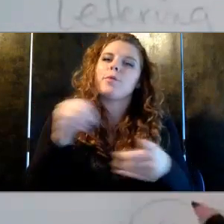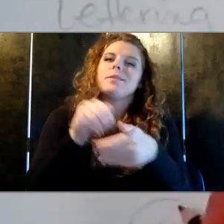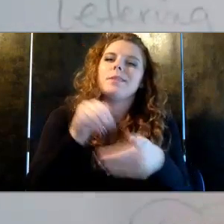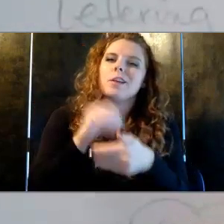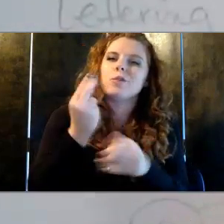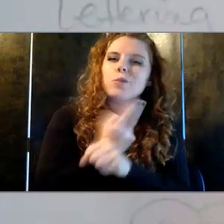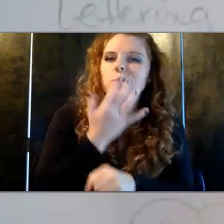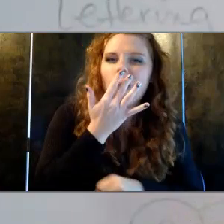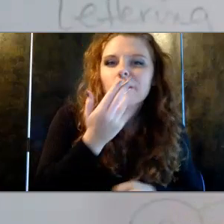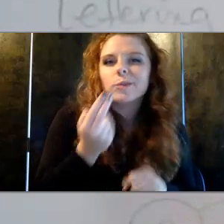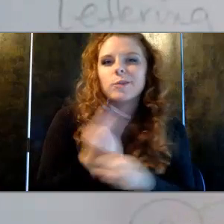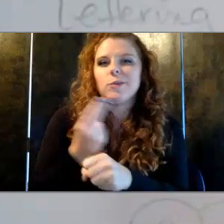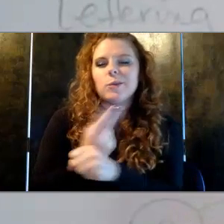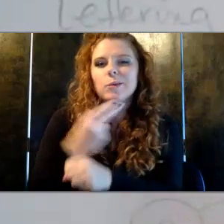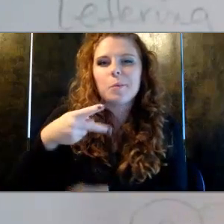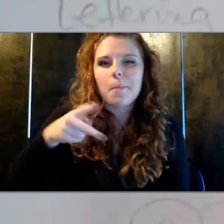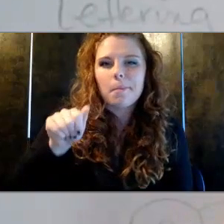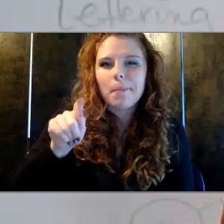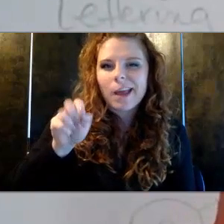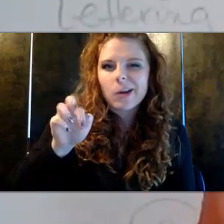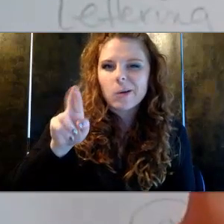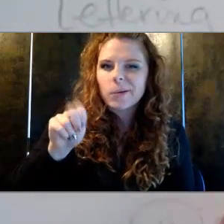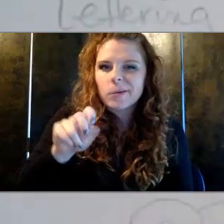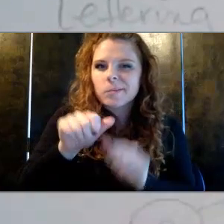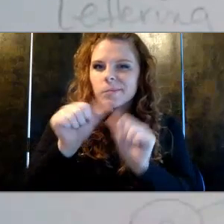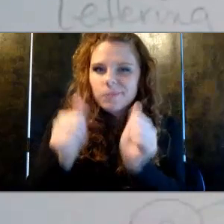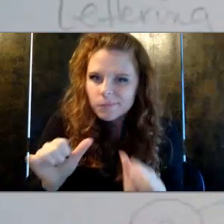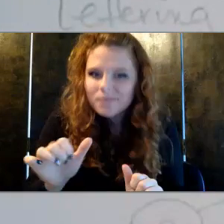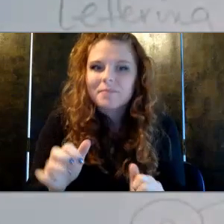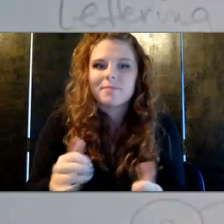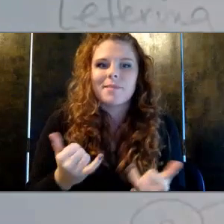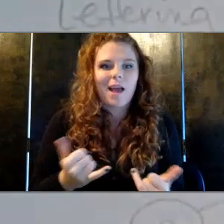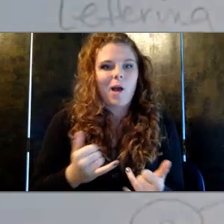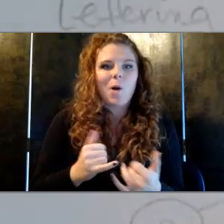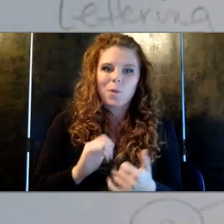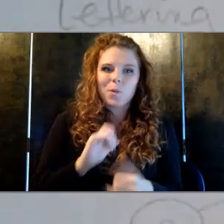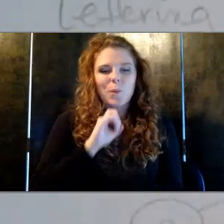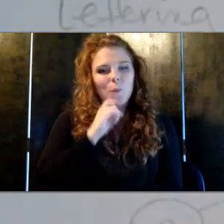whatever. So now I've got a cool set of block letters that